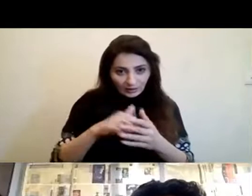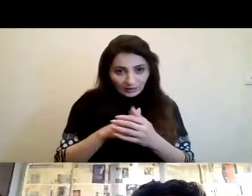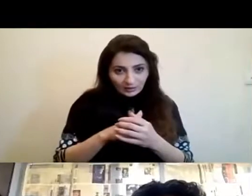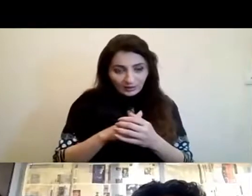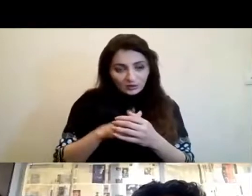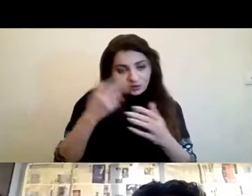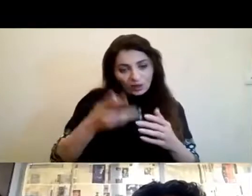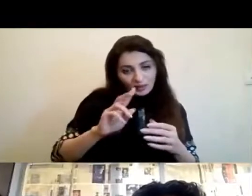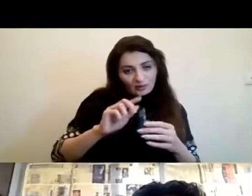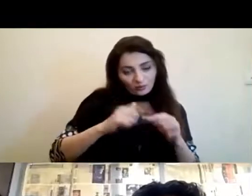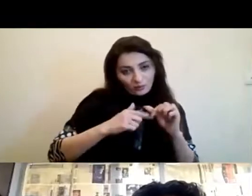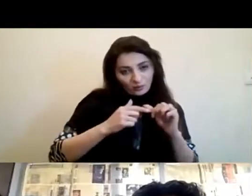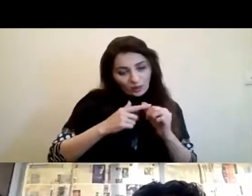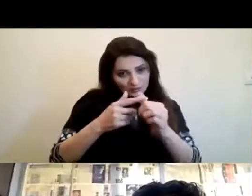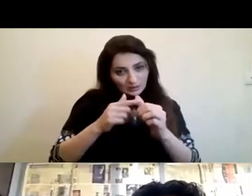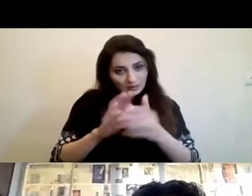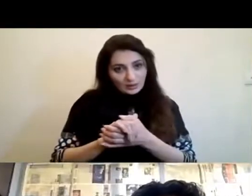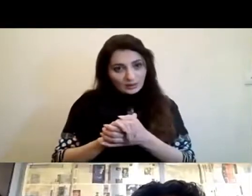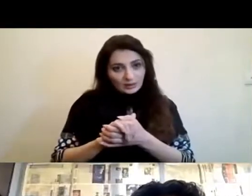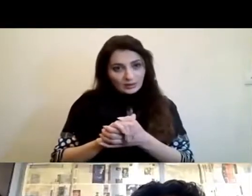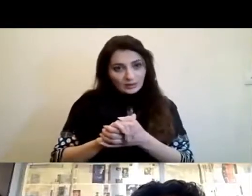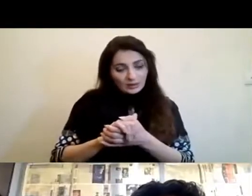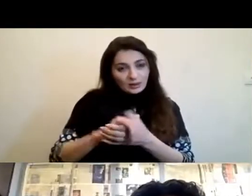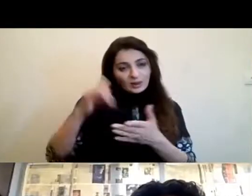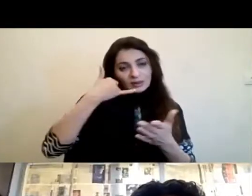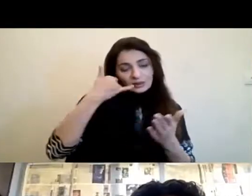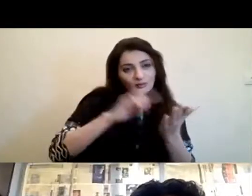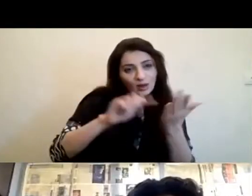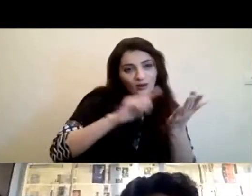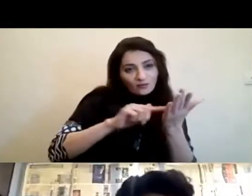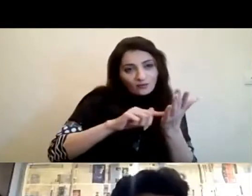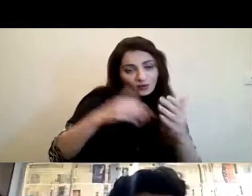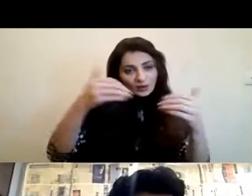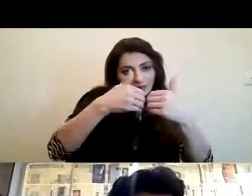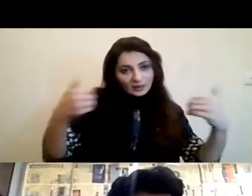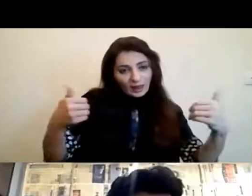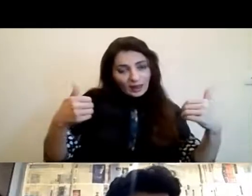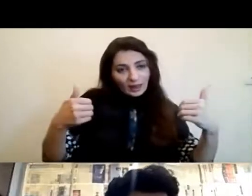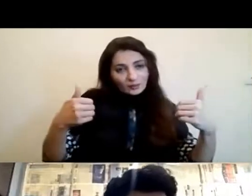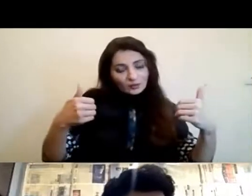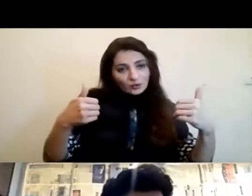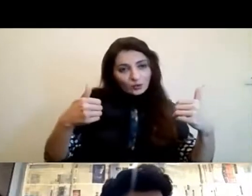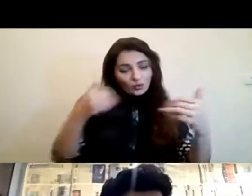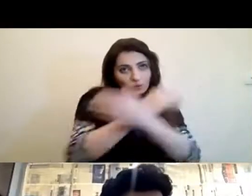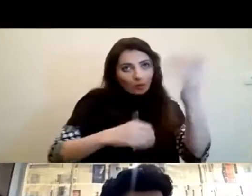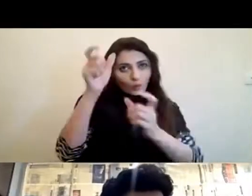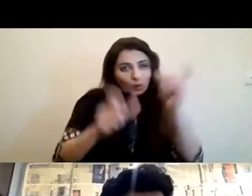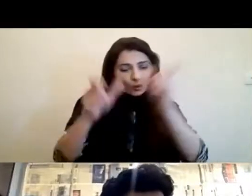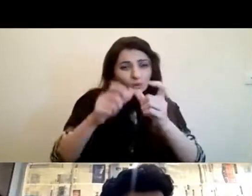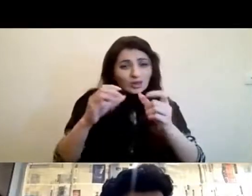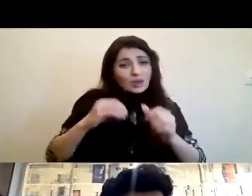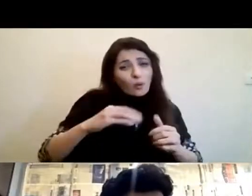presentation. Why is the smartphone gap high among persons with disabilities? Is it because disability is